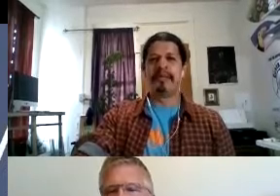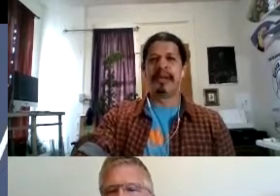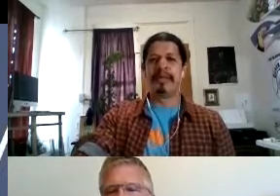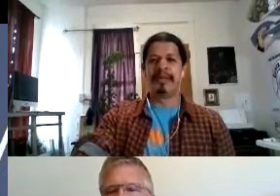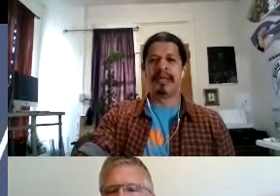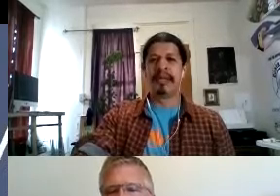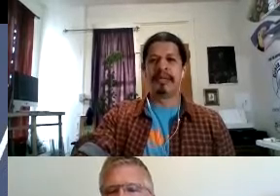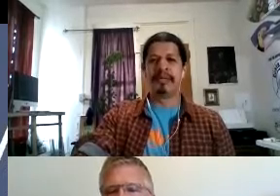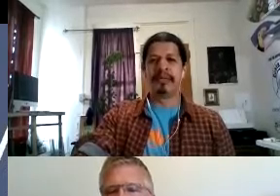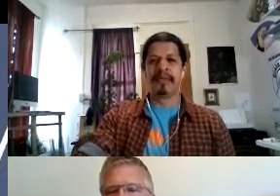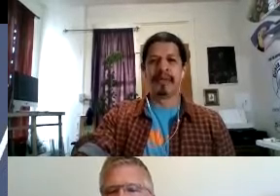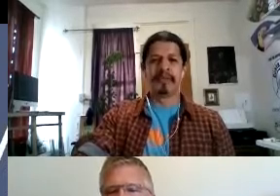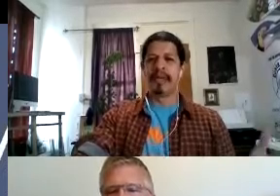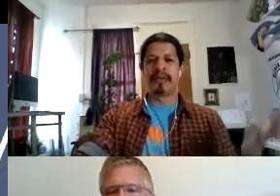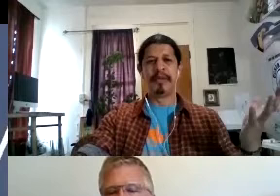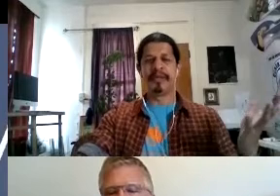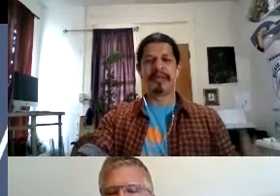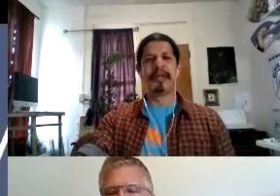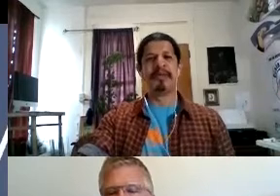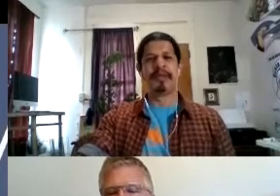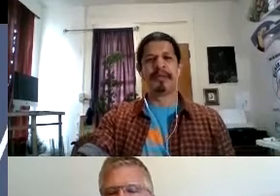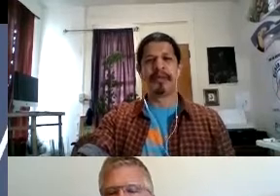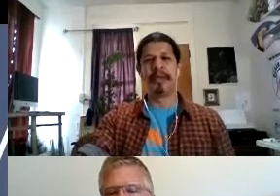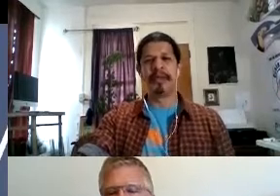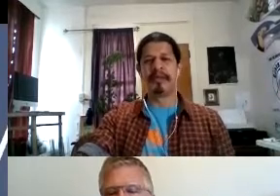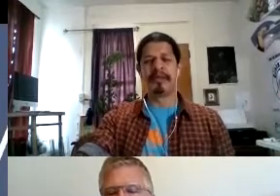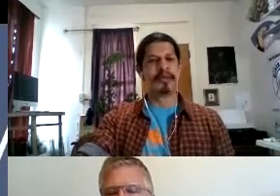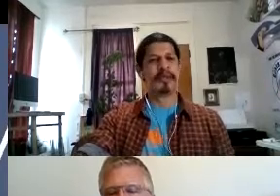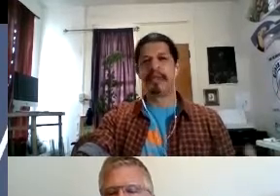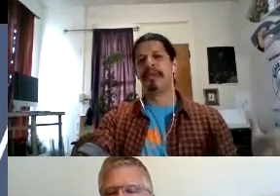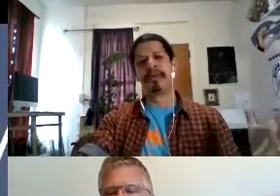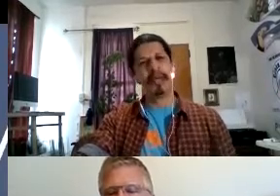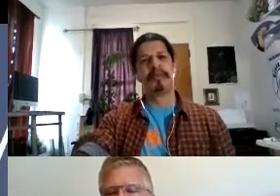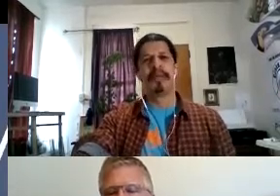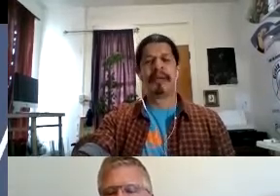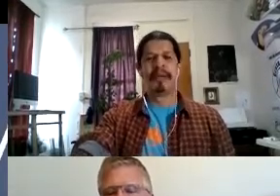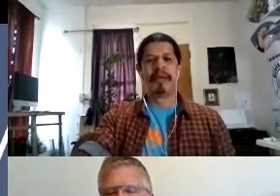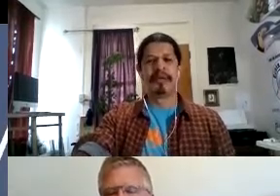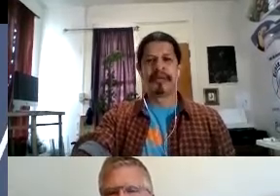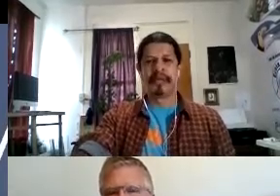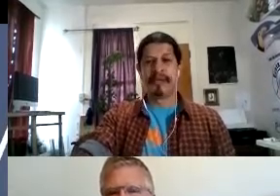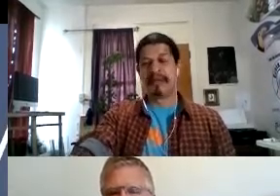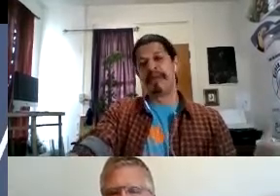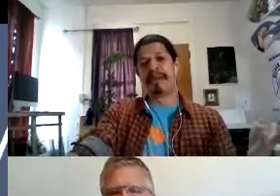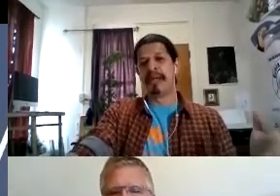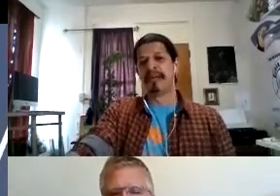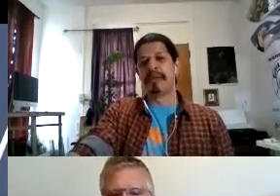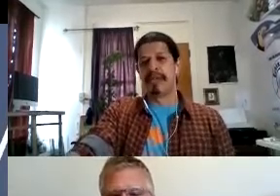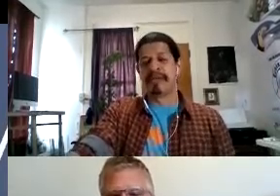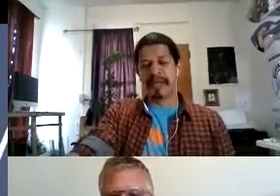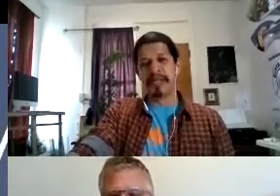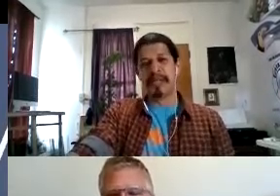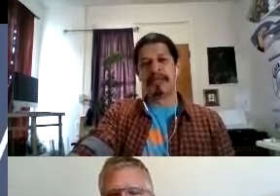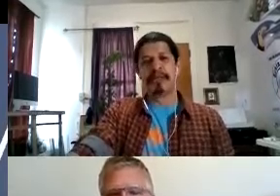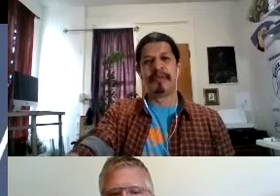want to invite everybody to maybe use the chat while we wait. You could just say your name. You could say if you are a